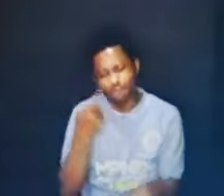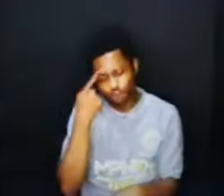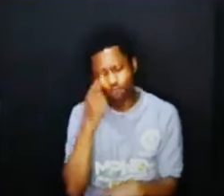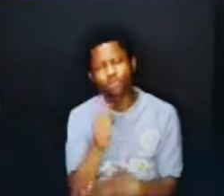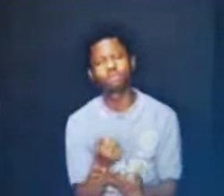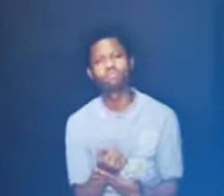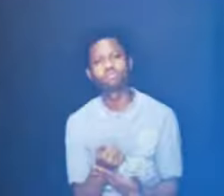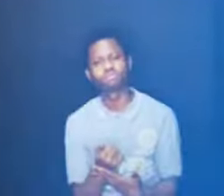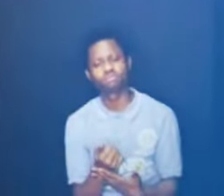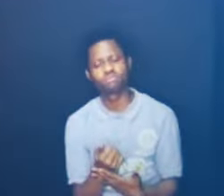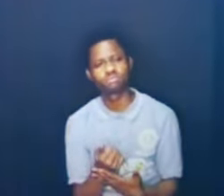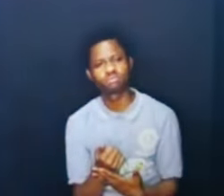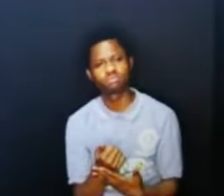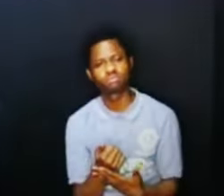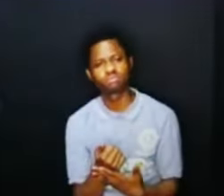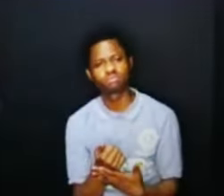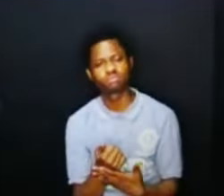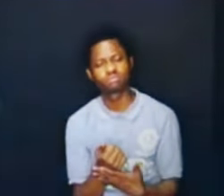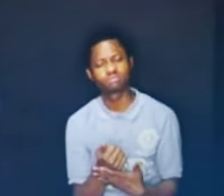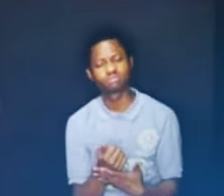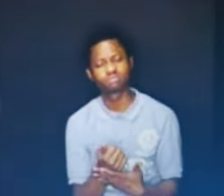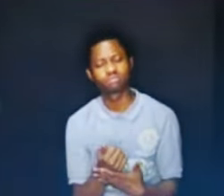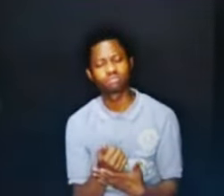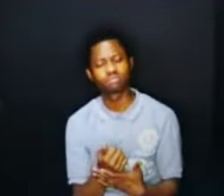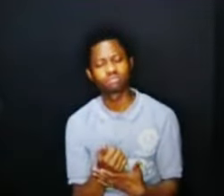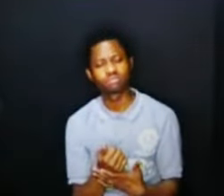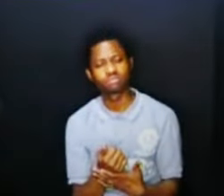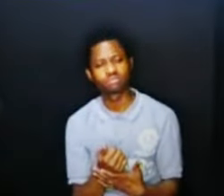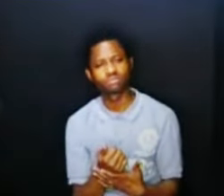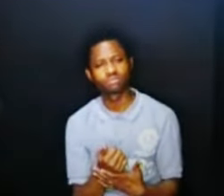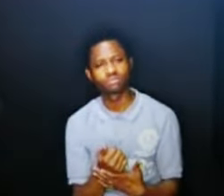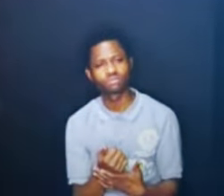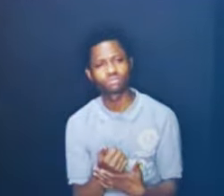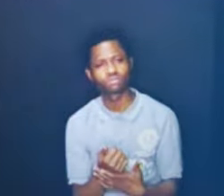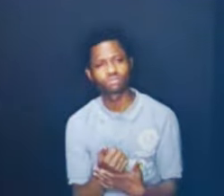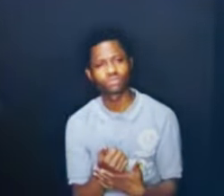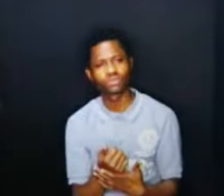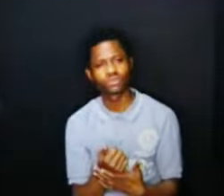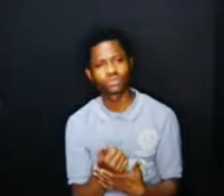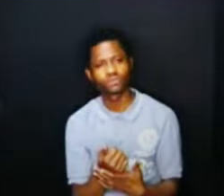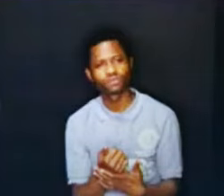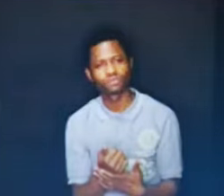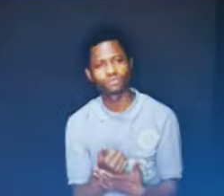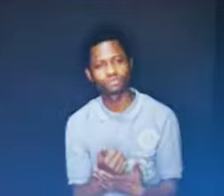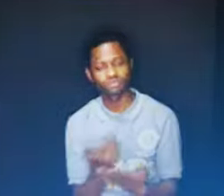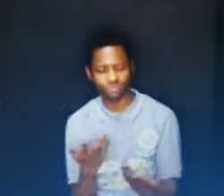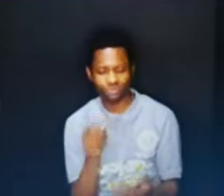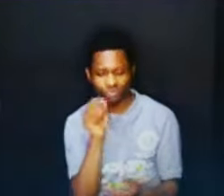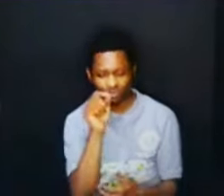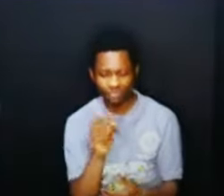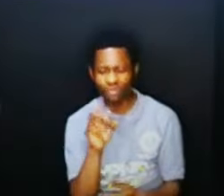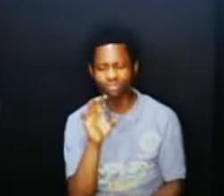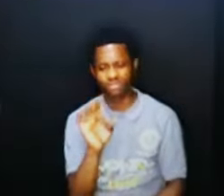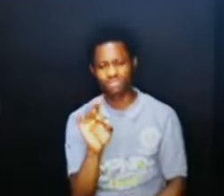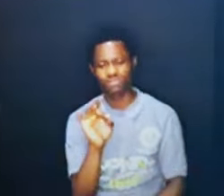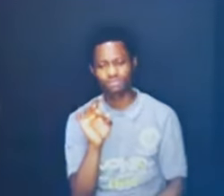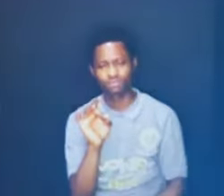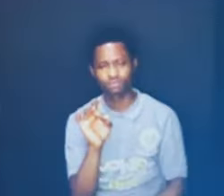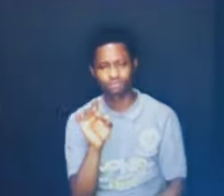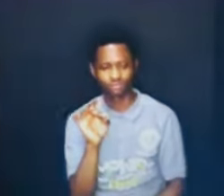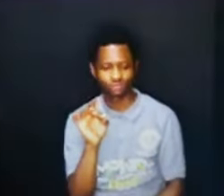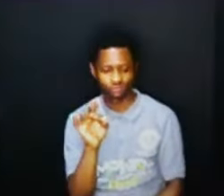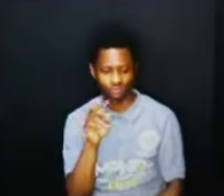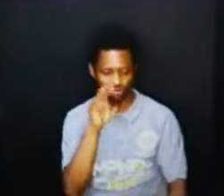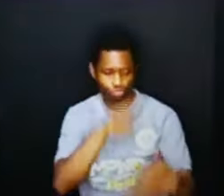padia ebia na obetumi ewu obi betumi esina na emu ewu ama no. Look at verse 8. Let's